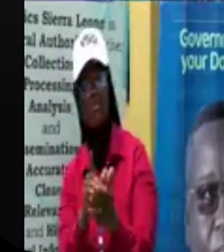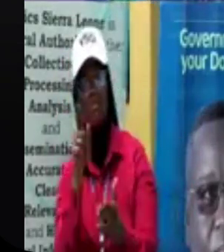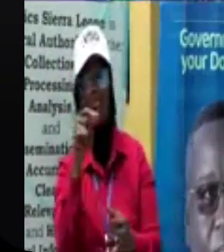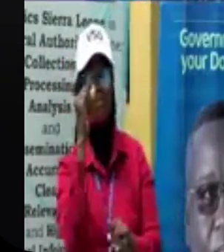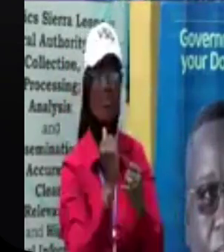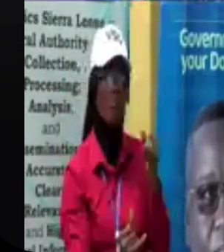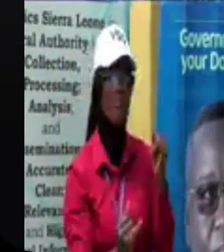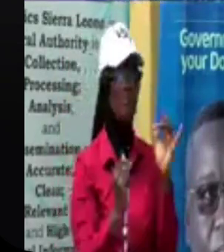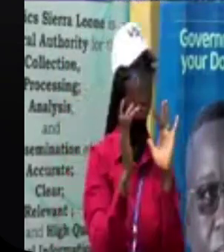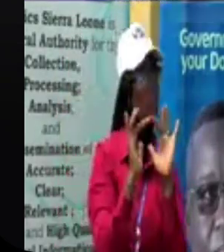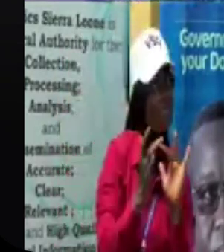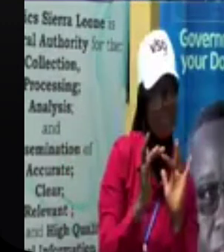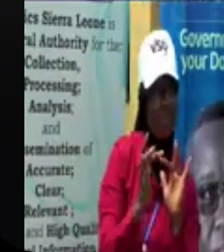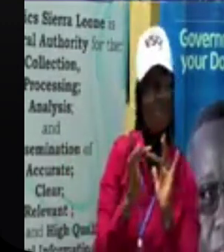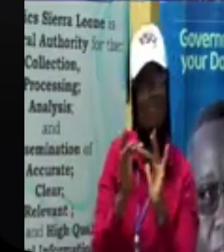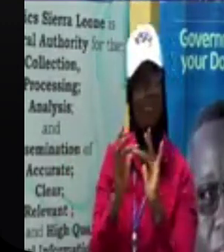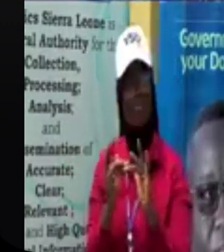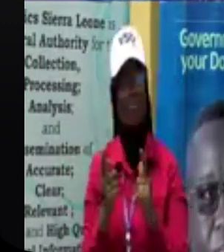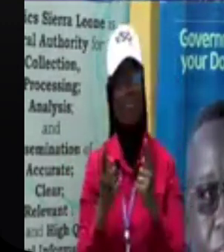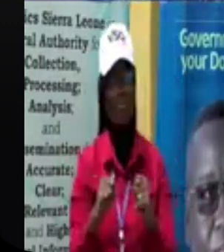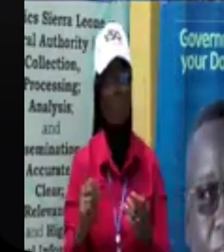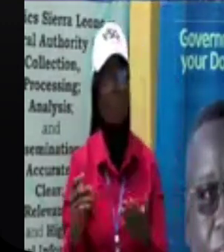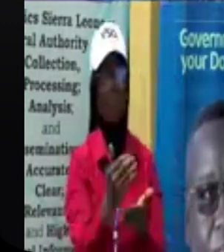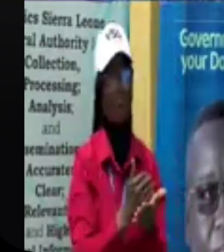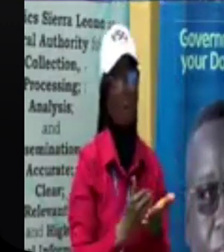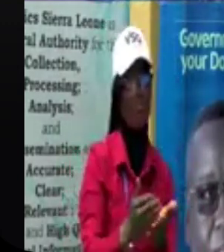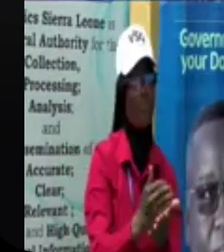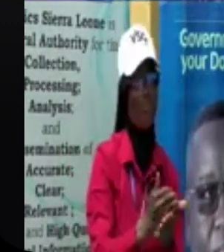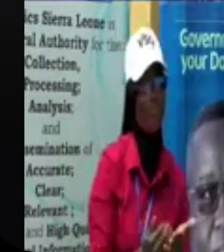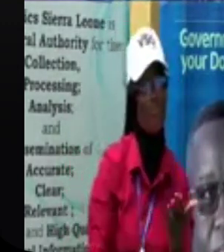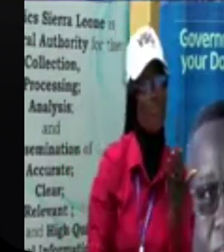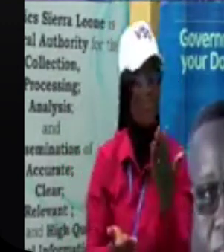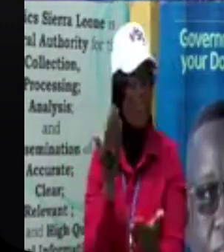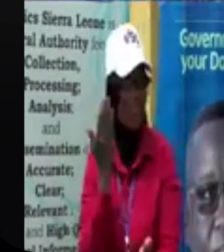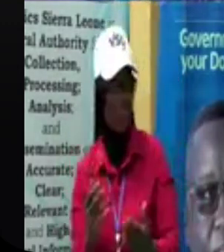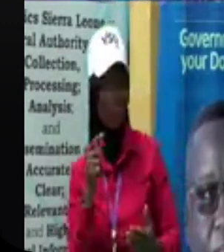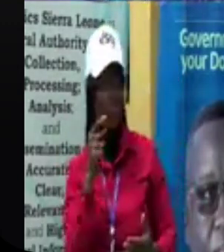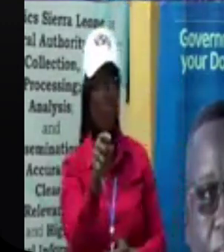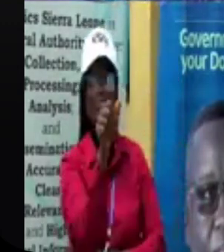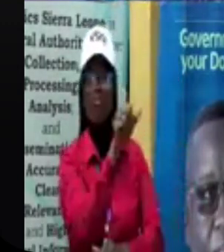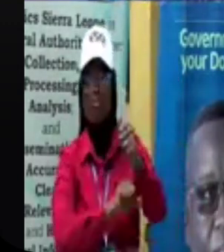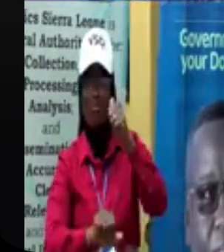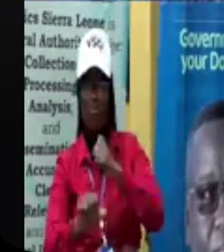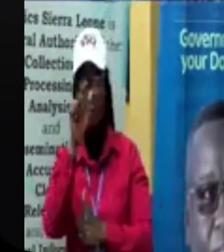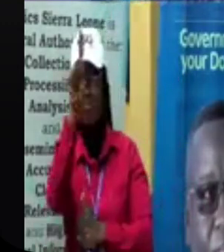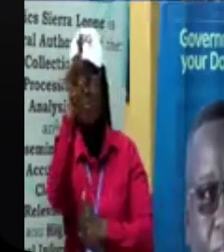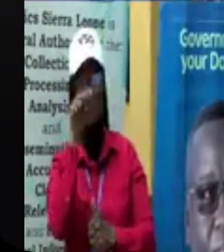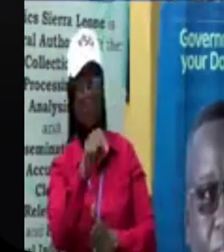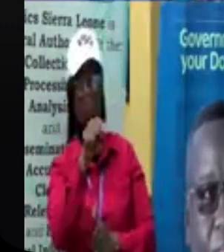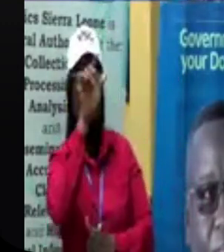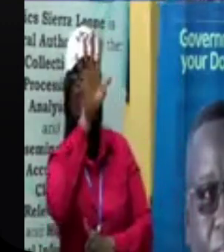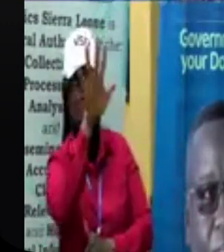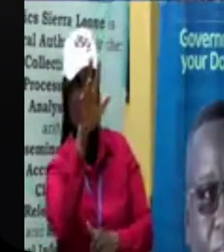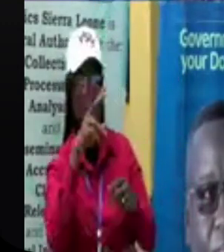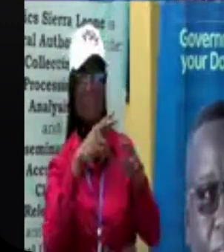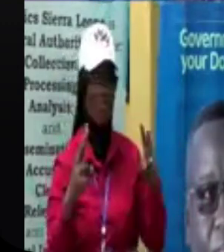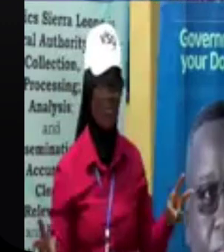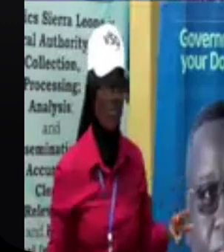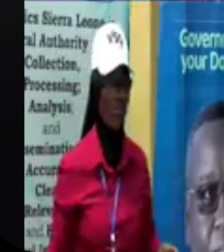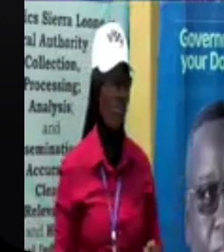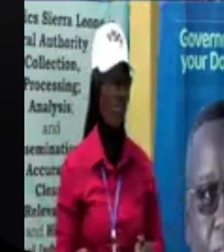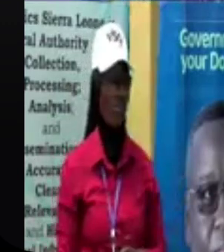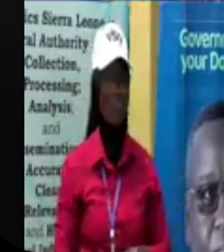data, the type of collector, let me know Saudi, but probably they don't exceed around 1.5 or so since this field